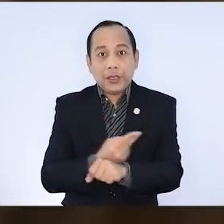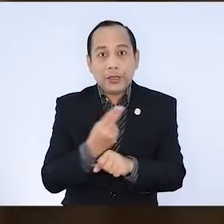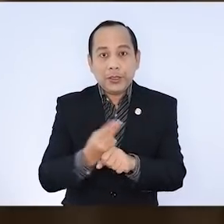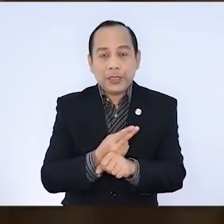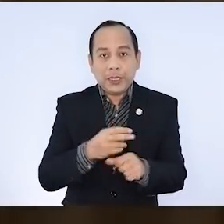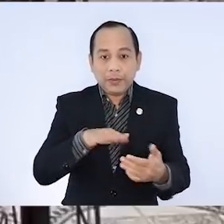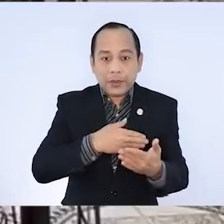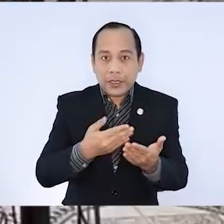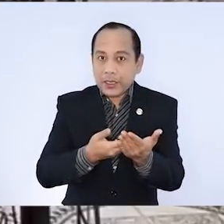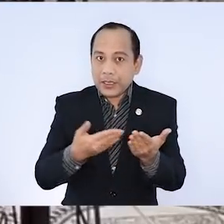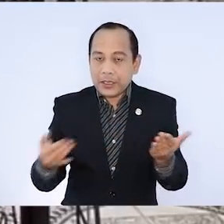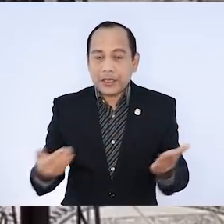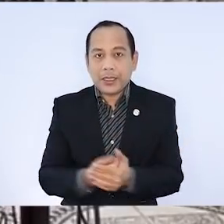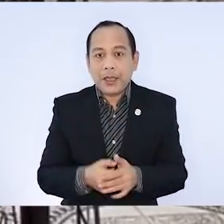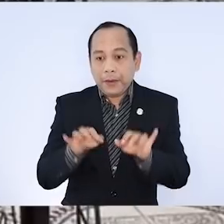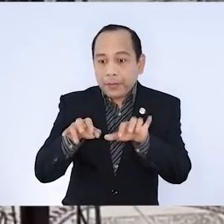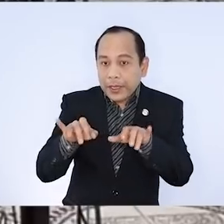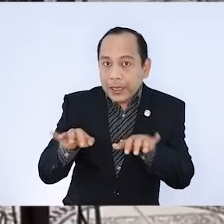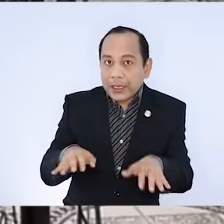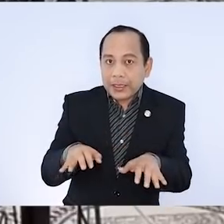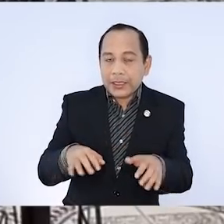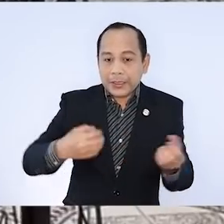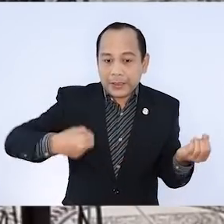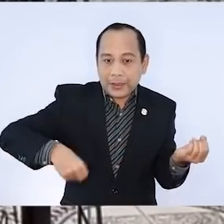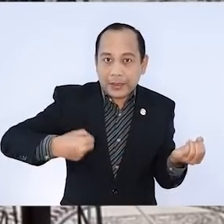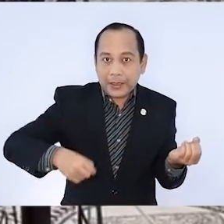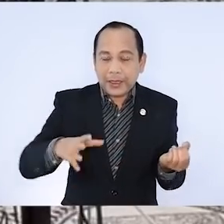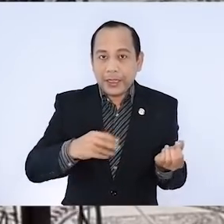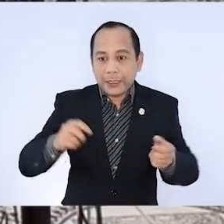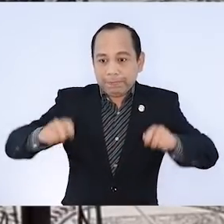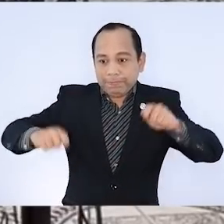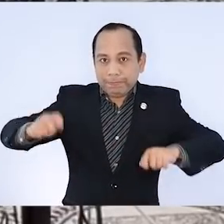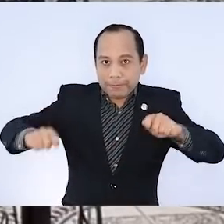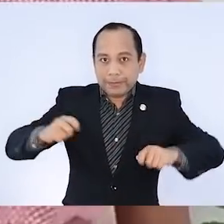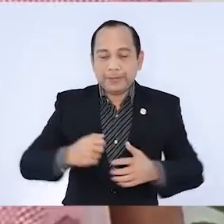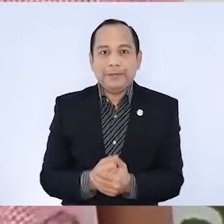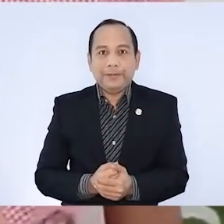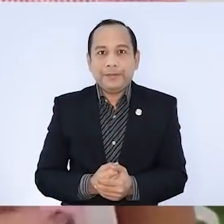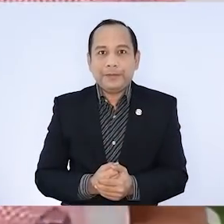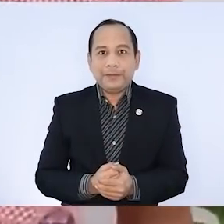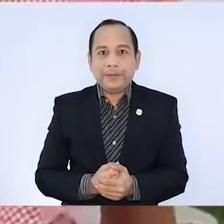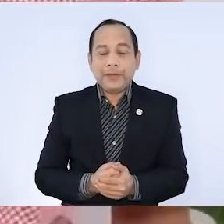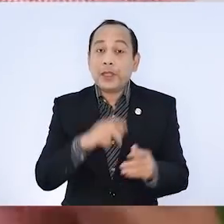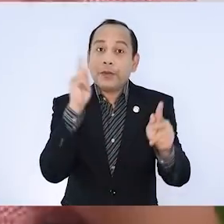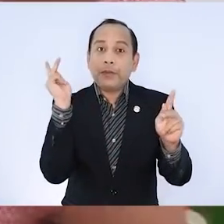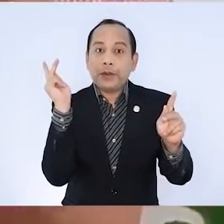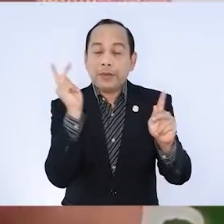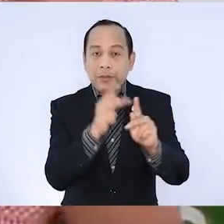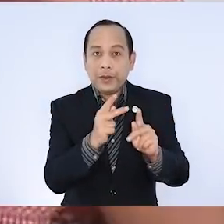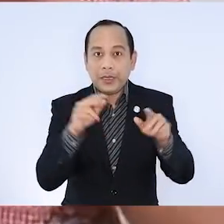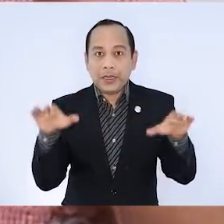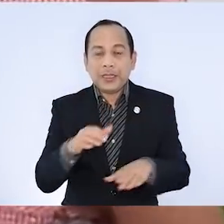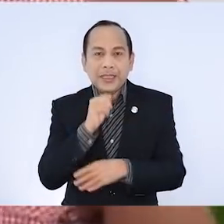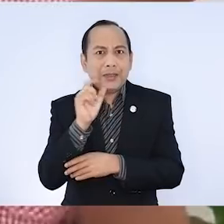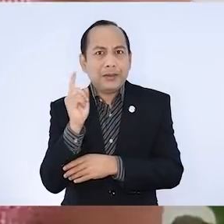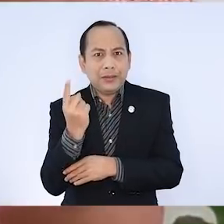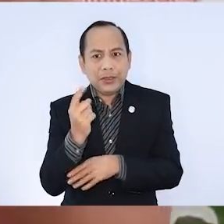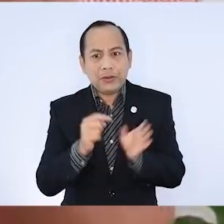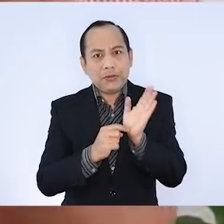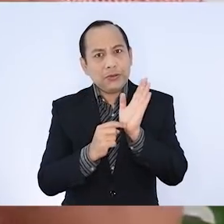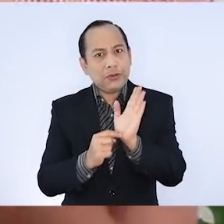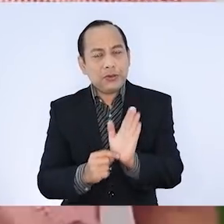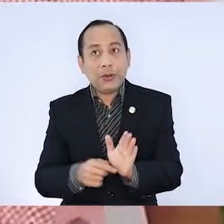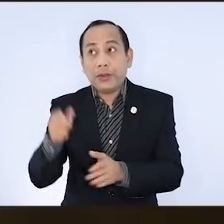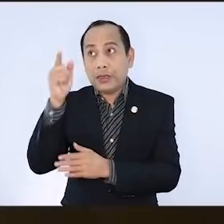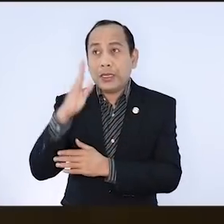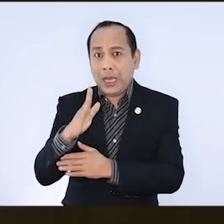musical instruments like the piano, ukulele, and drums. The purpose of this activity is not only to showcase